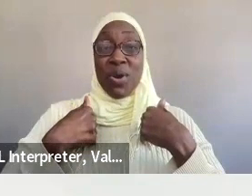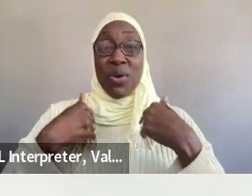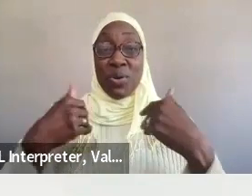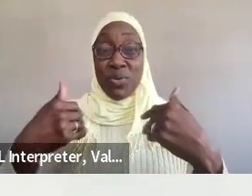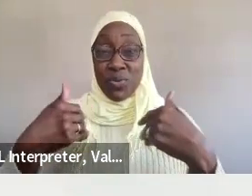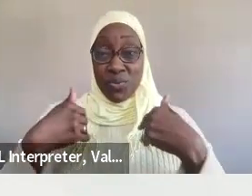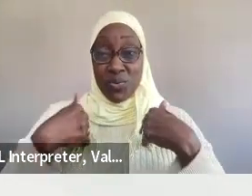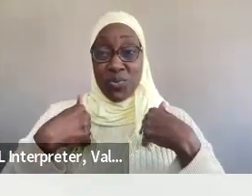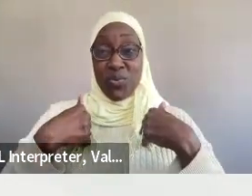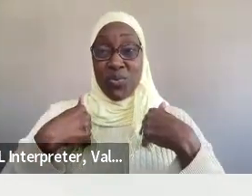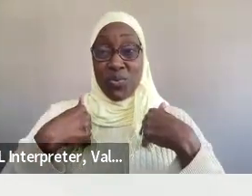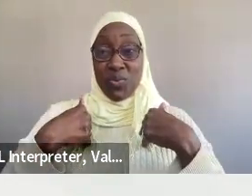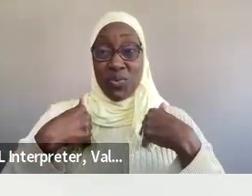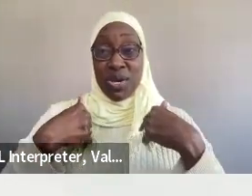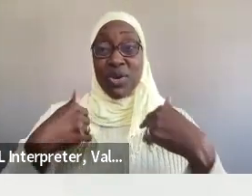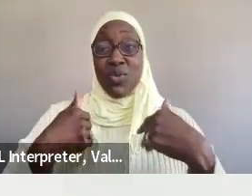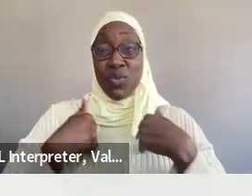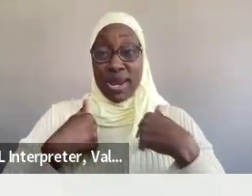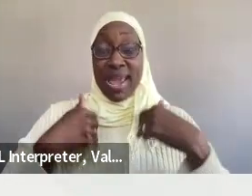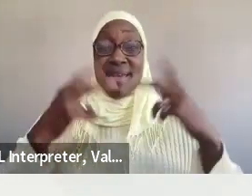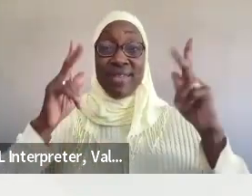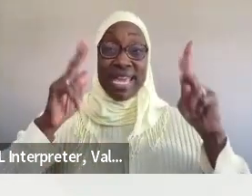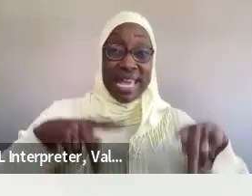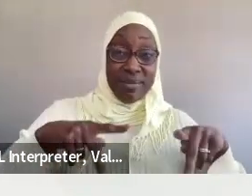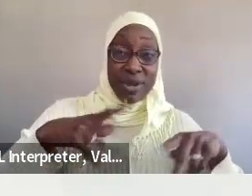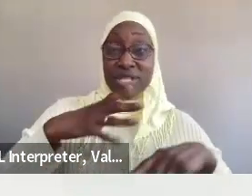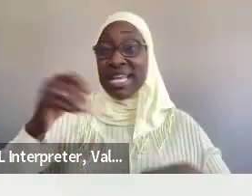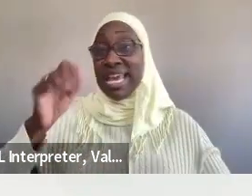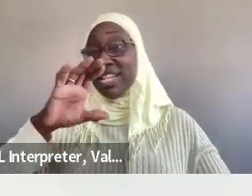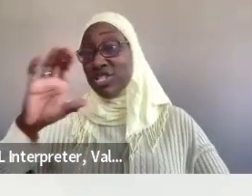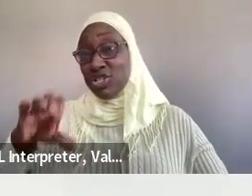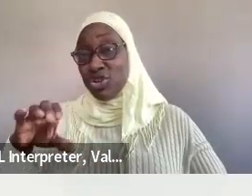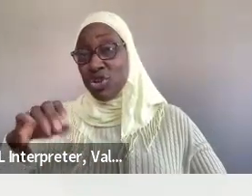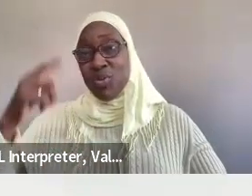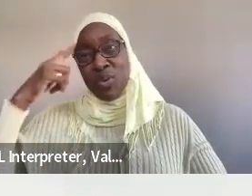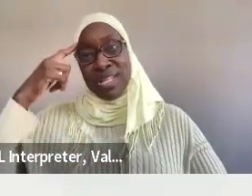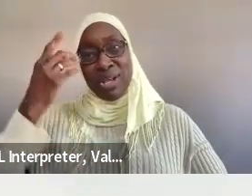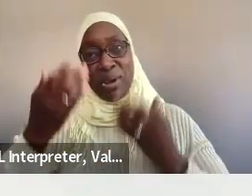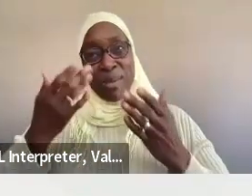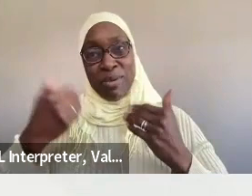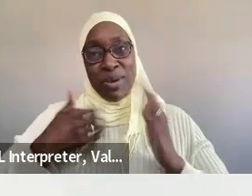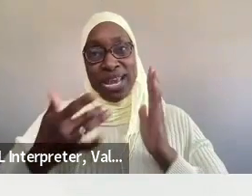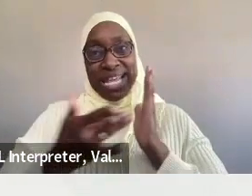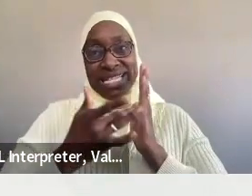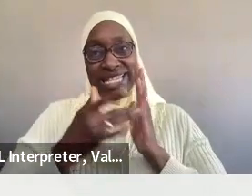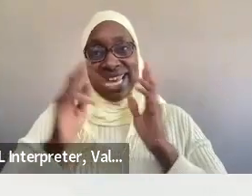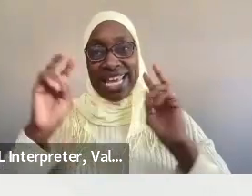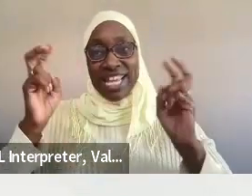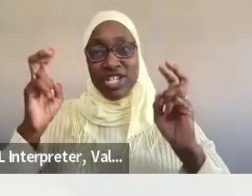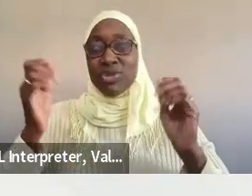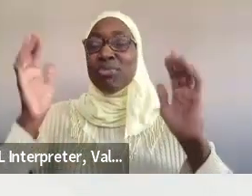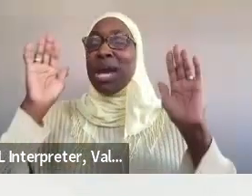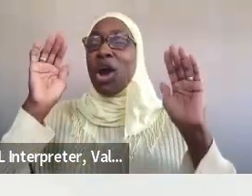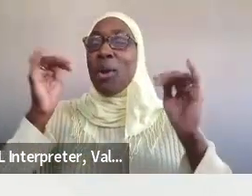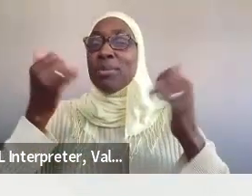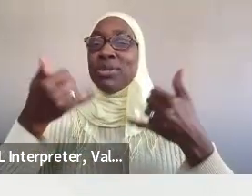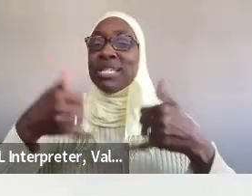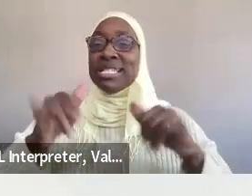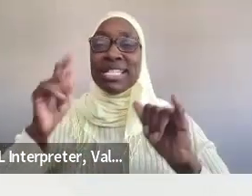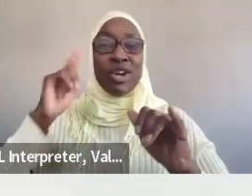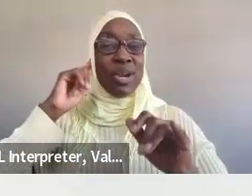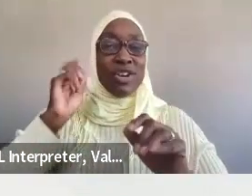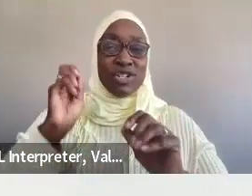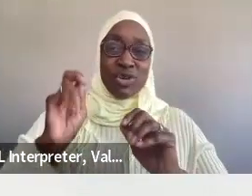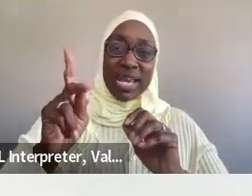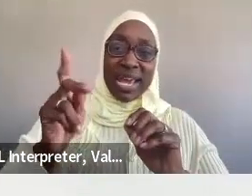room knows, in person, and we just thought we might have had a tech issue, but I hope that you can still hear us all okay, and read